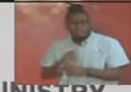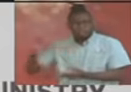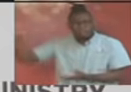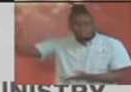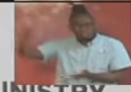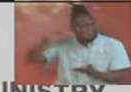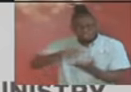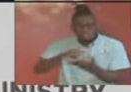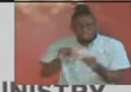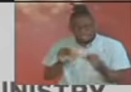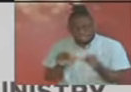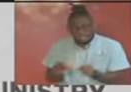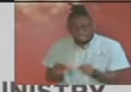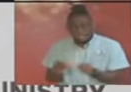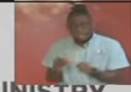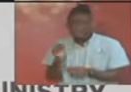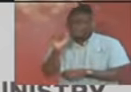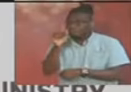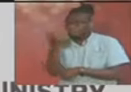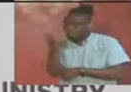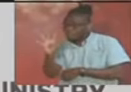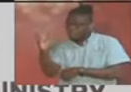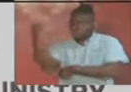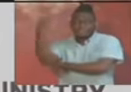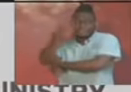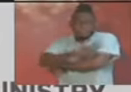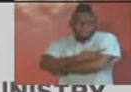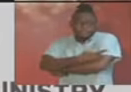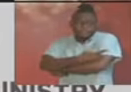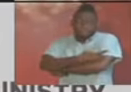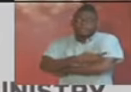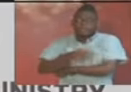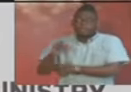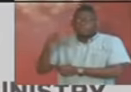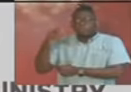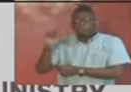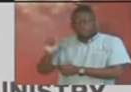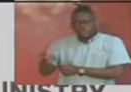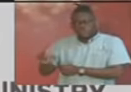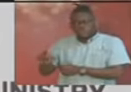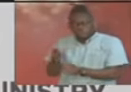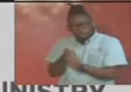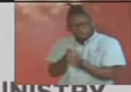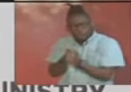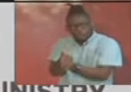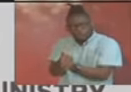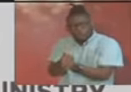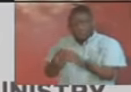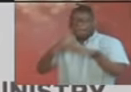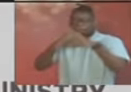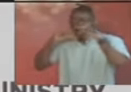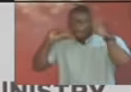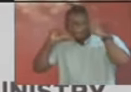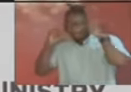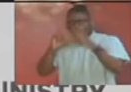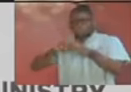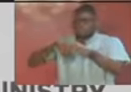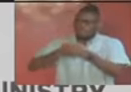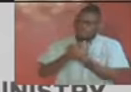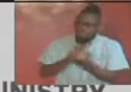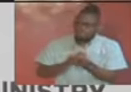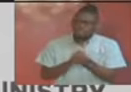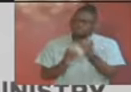our mask and to have proper hand hygiene and to keep apart, because the variants, which is a mutation